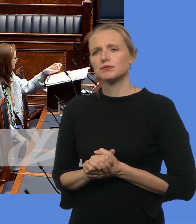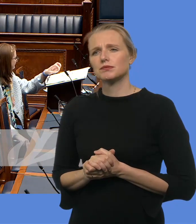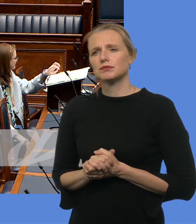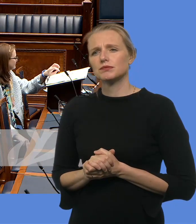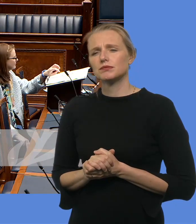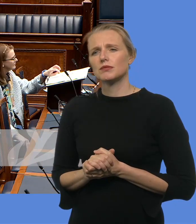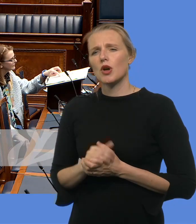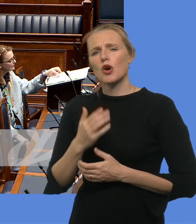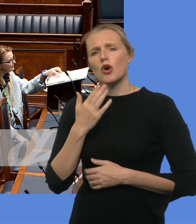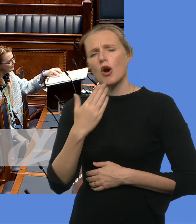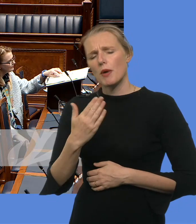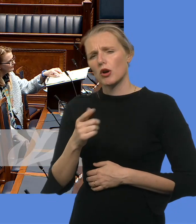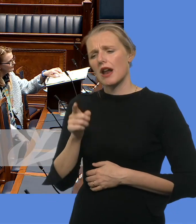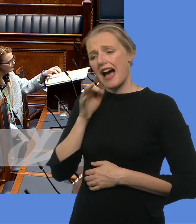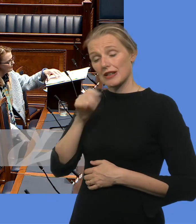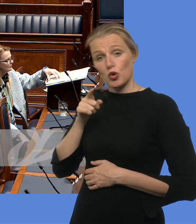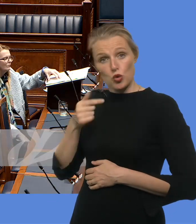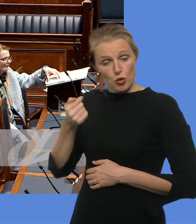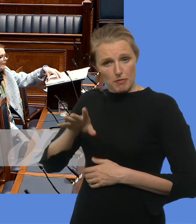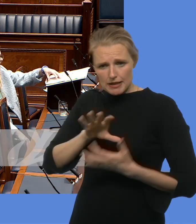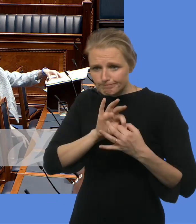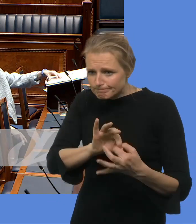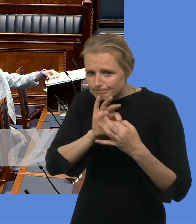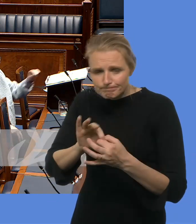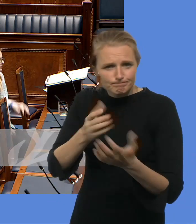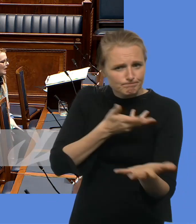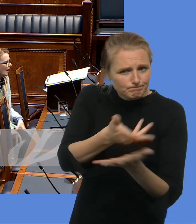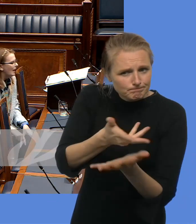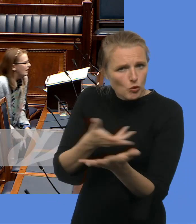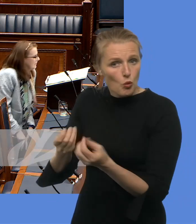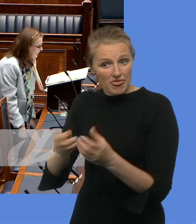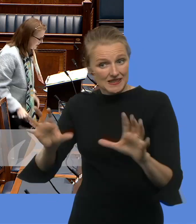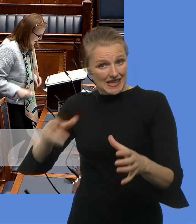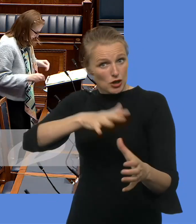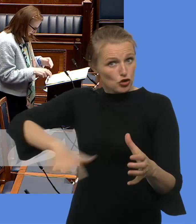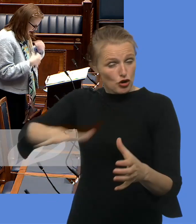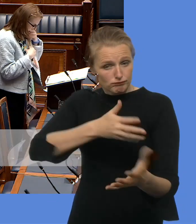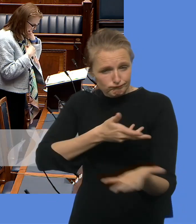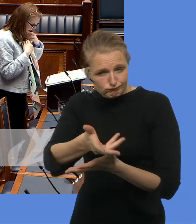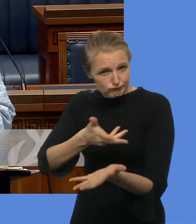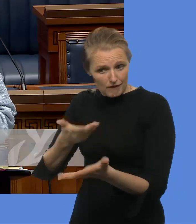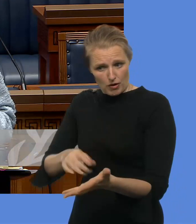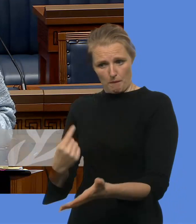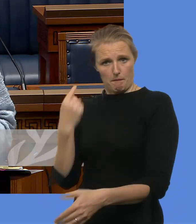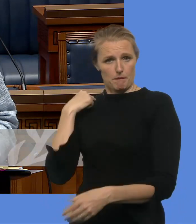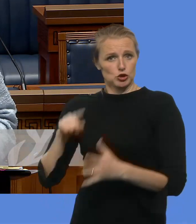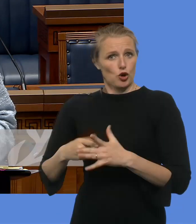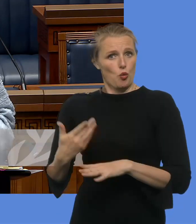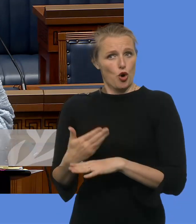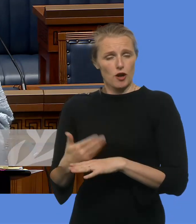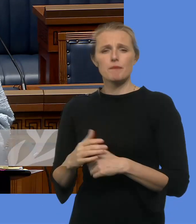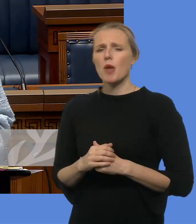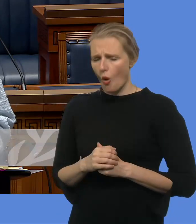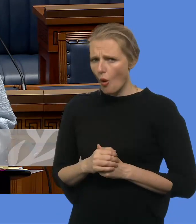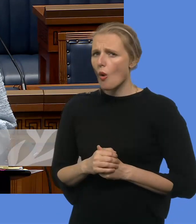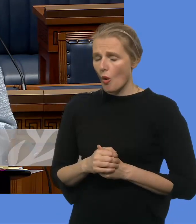What engagement have you had with the sector since taking up your post? I have undertaken detailed